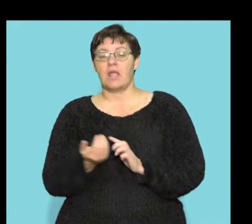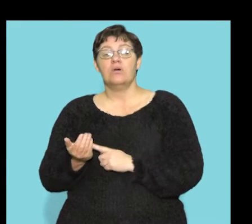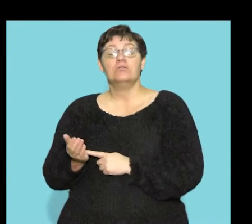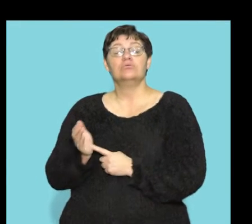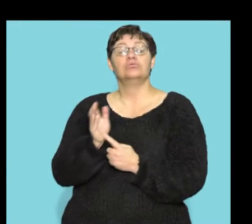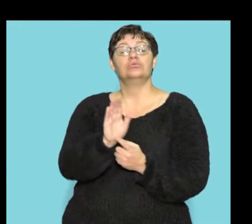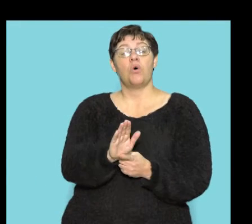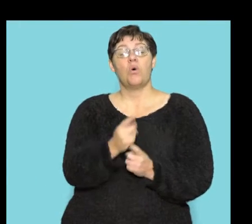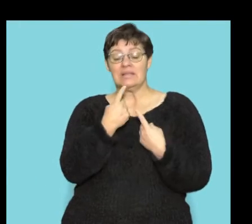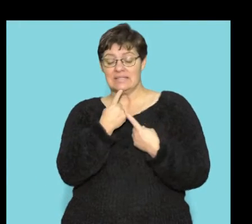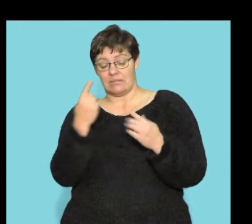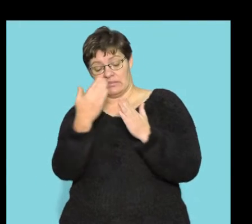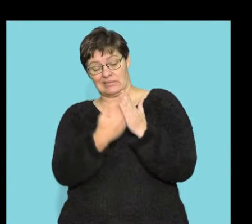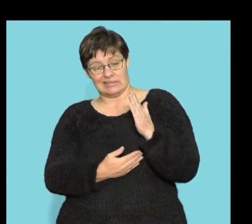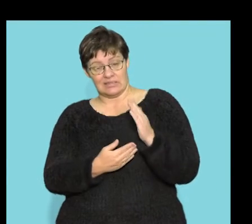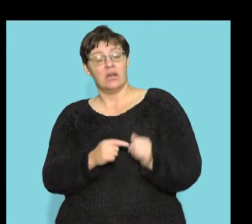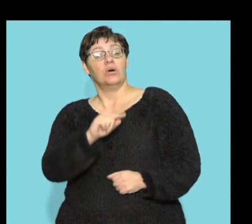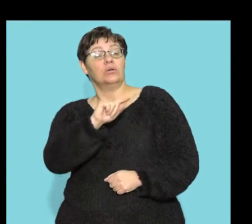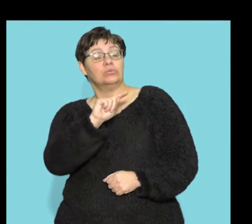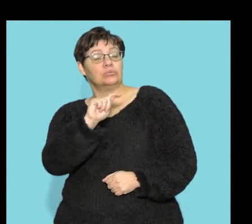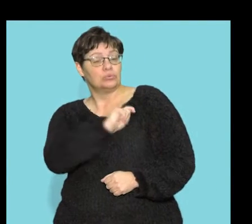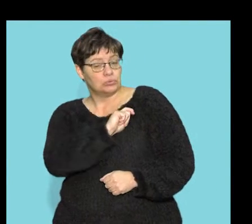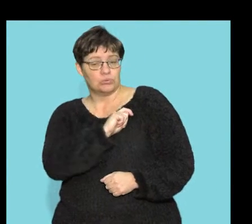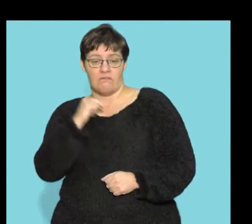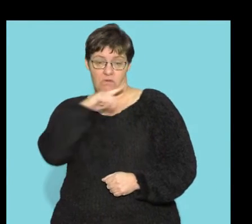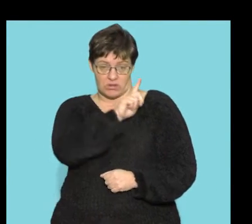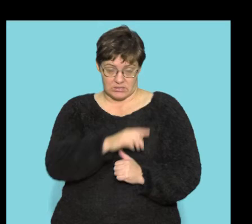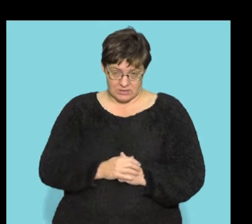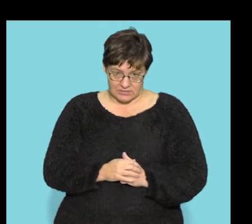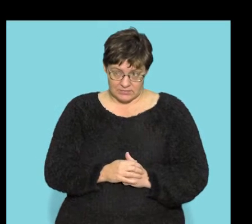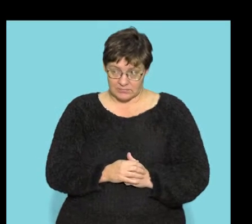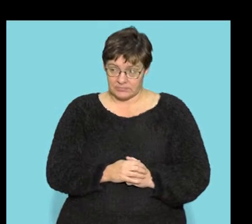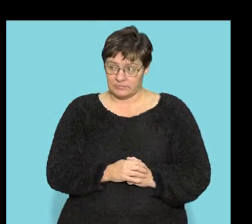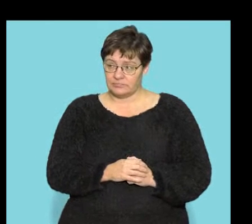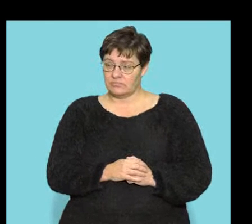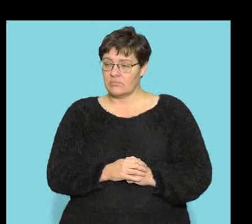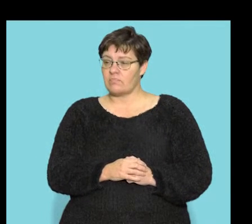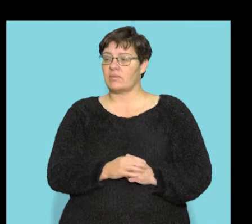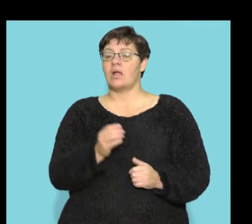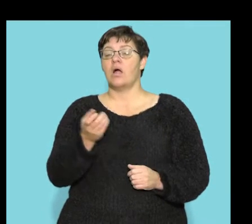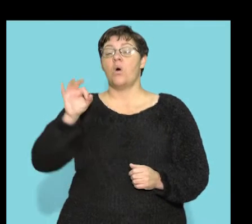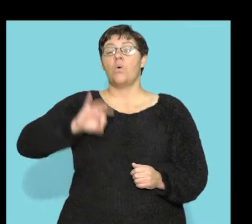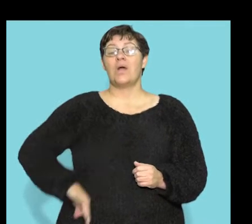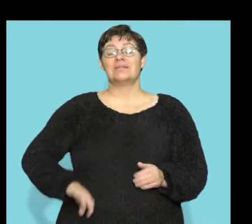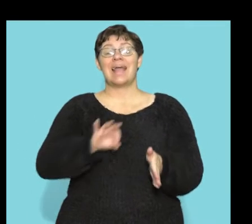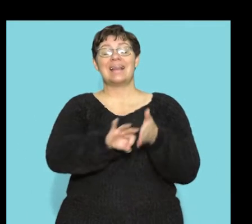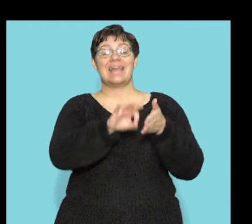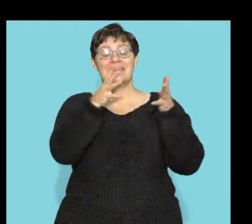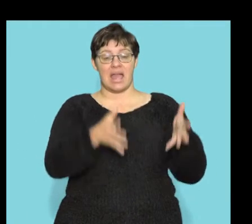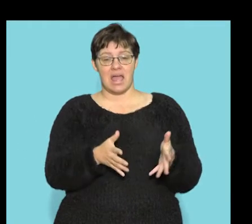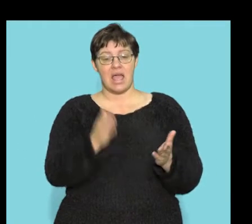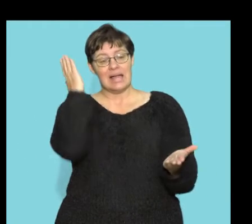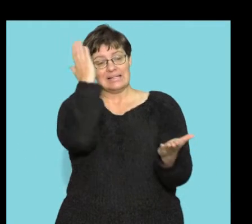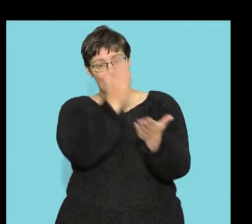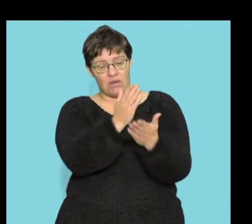Indicate whether the following statements are true or false. Okay? The wages of the factory cleaners is